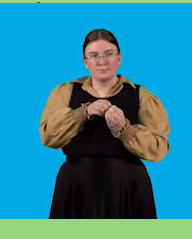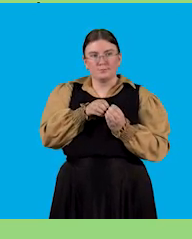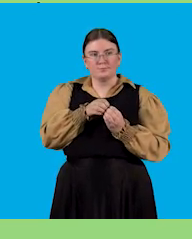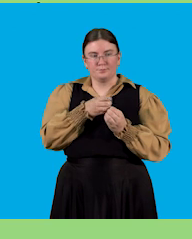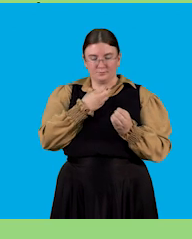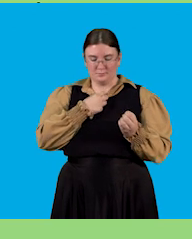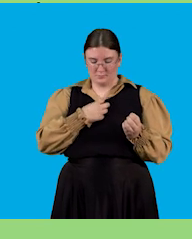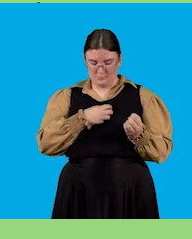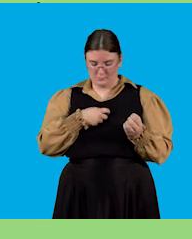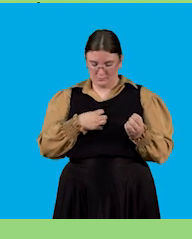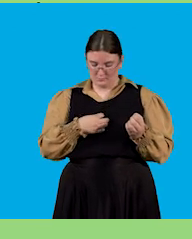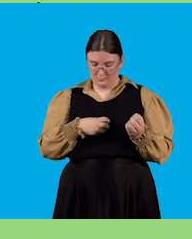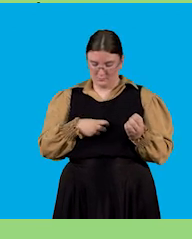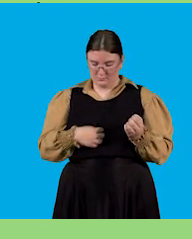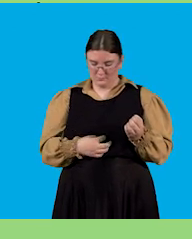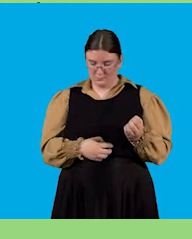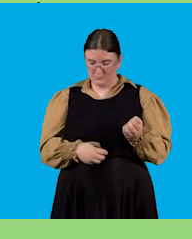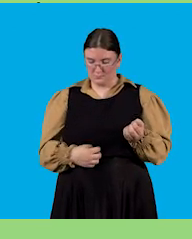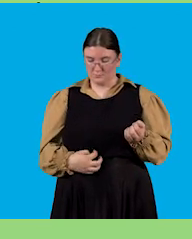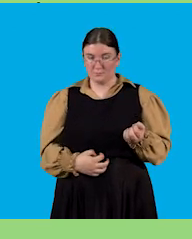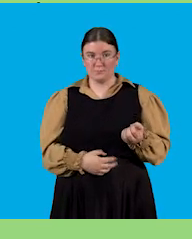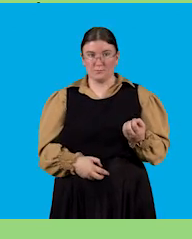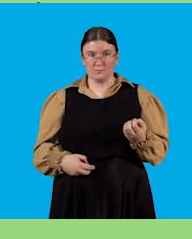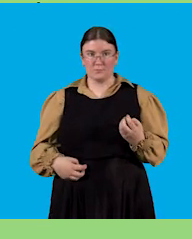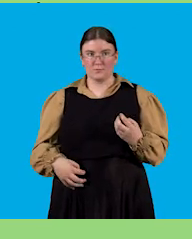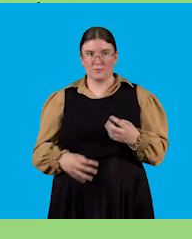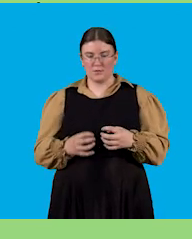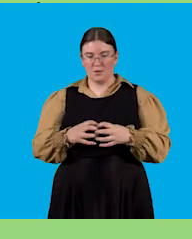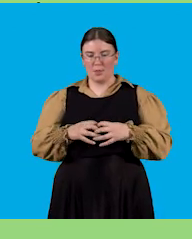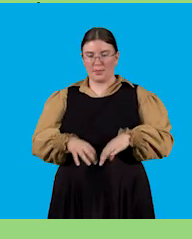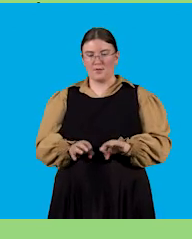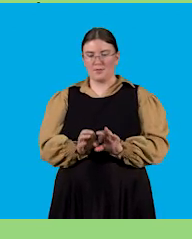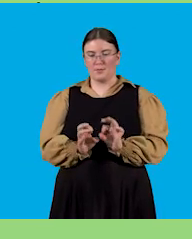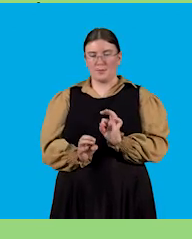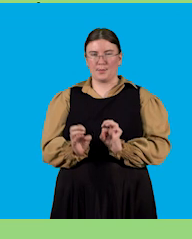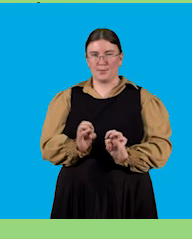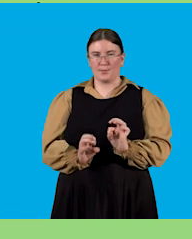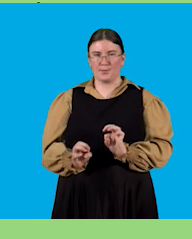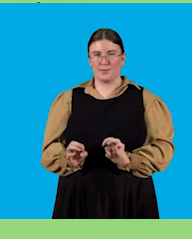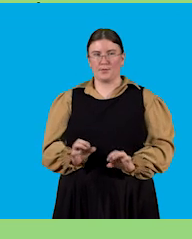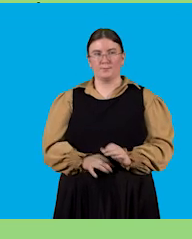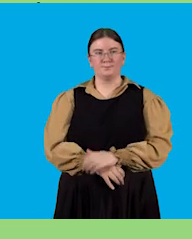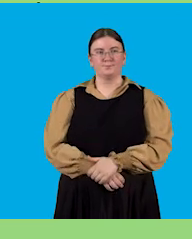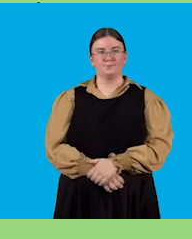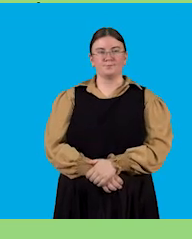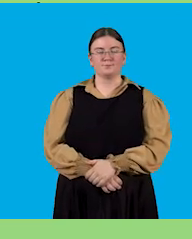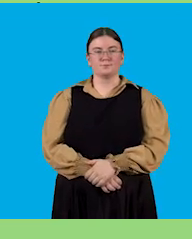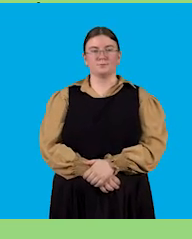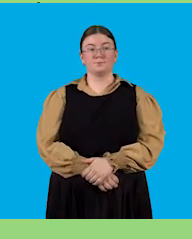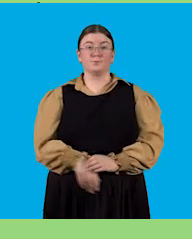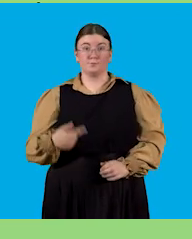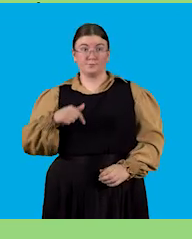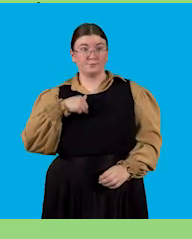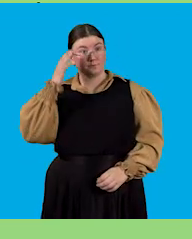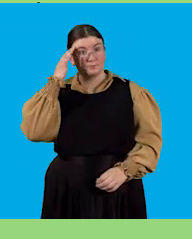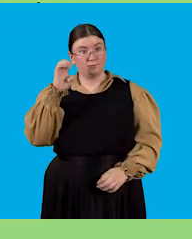teeth, followed by the swelling and mixing motions of the digestive tract. We know